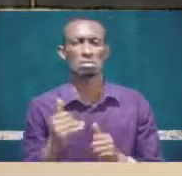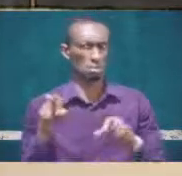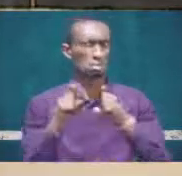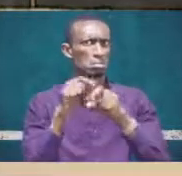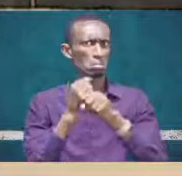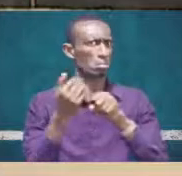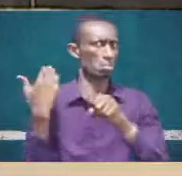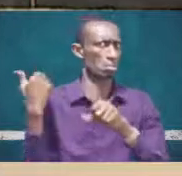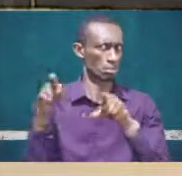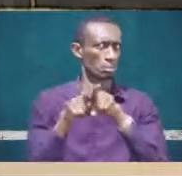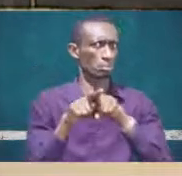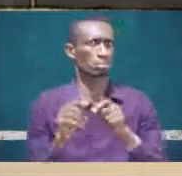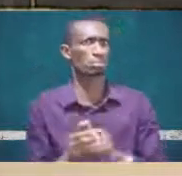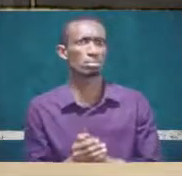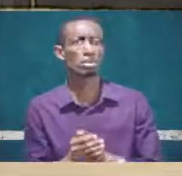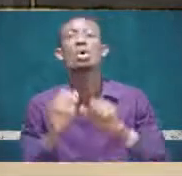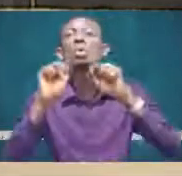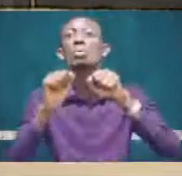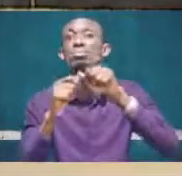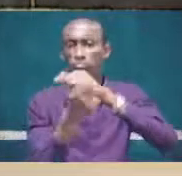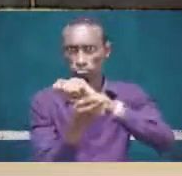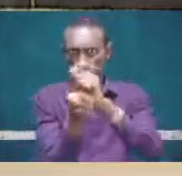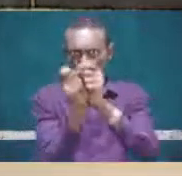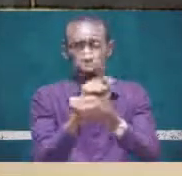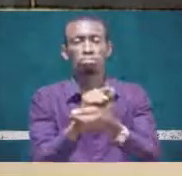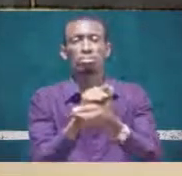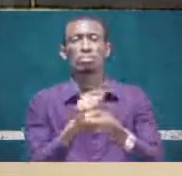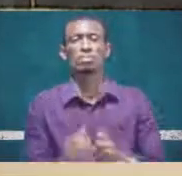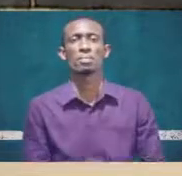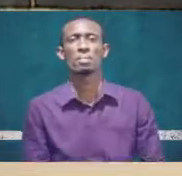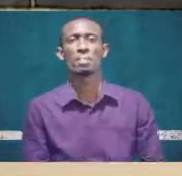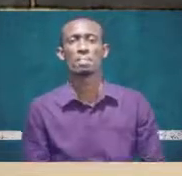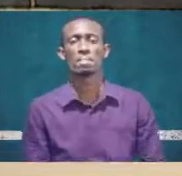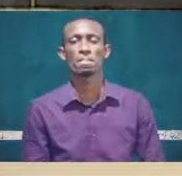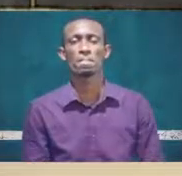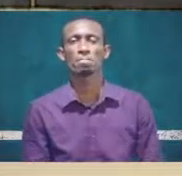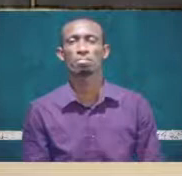before, we can change the variable and let